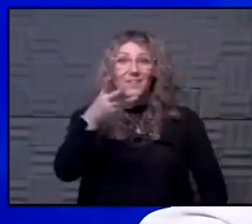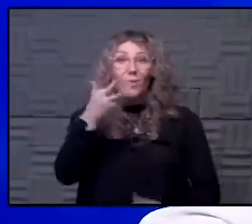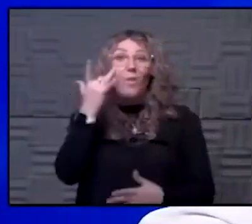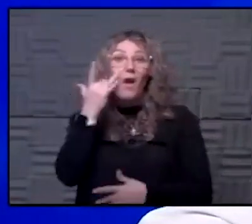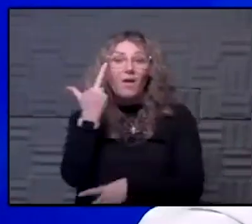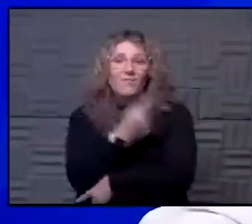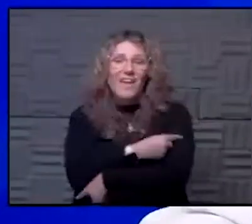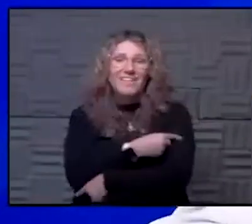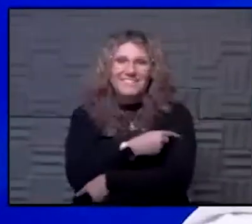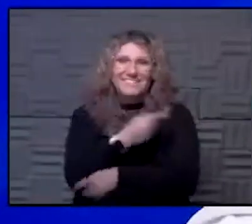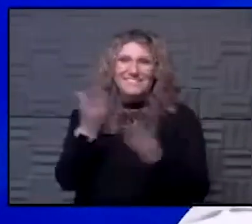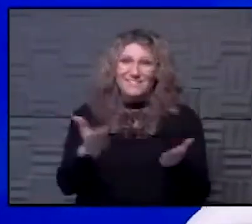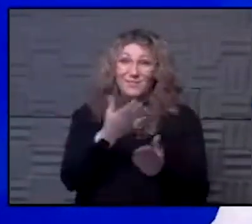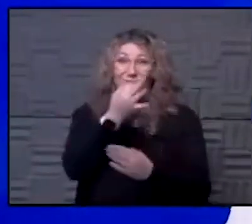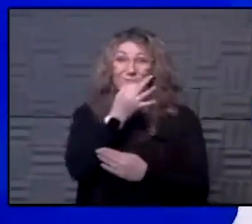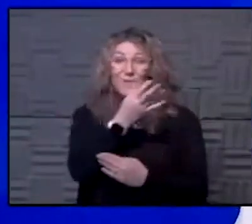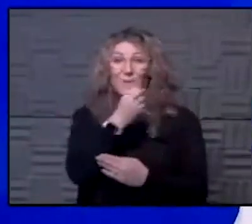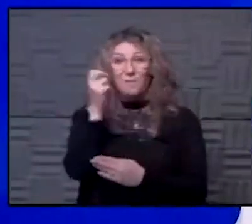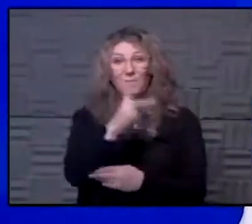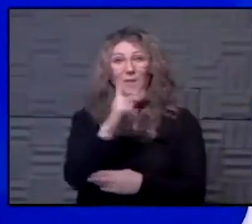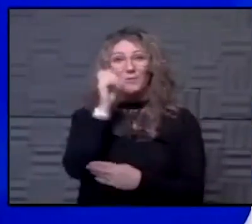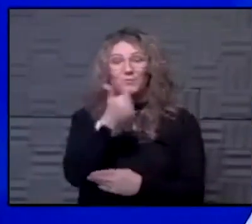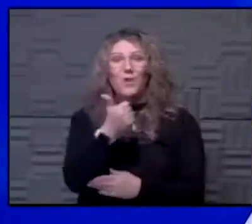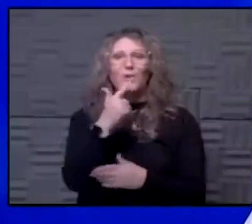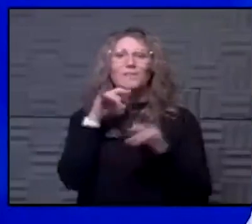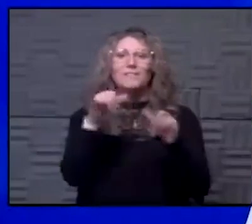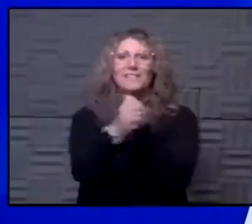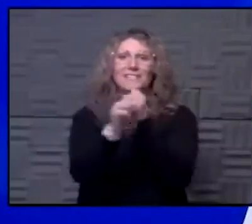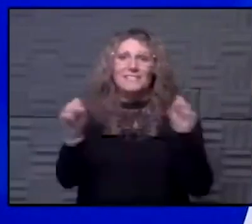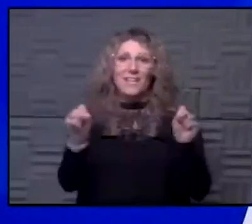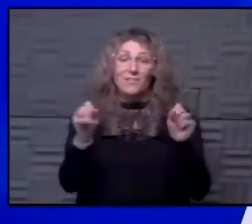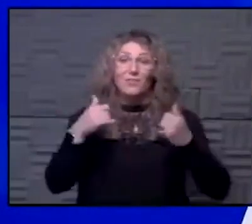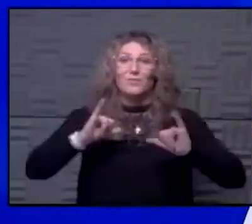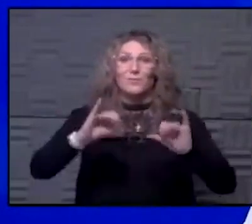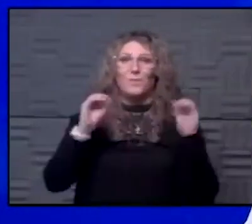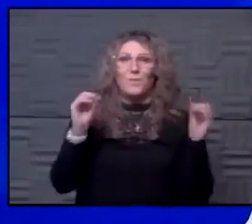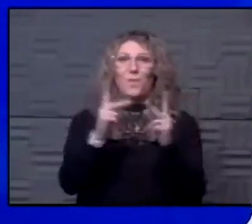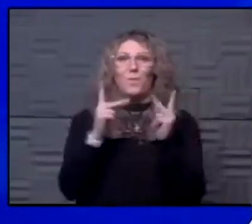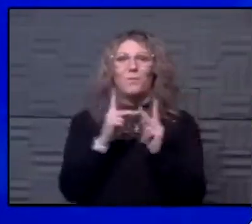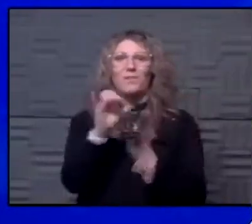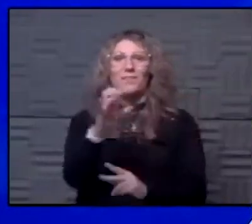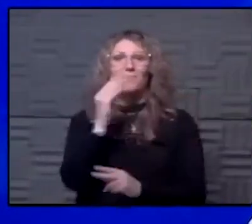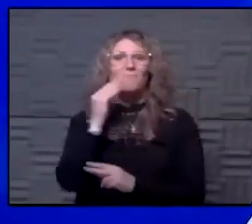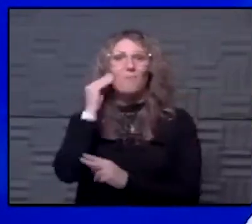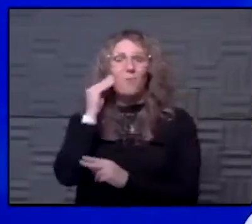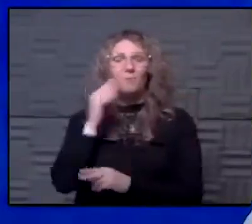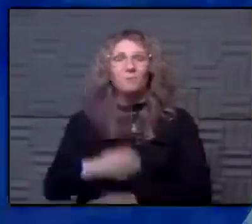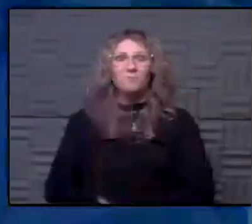We're back with you tomorrow. Remember, until then, stay safe out there. There's still no place like home.